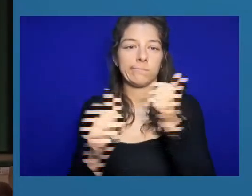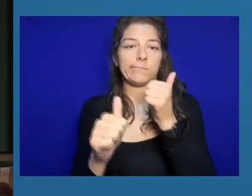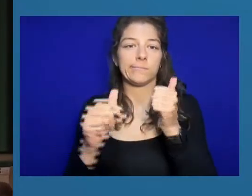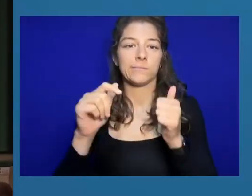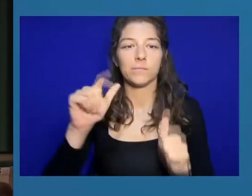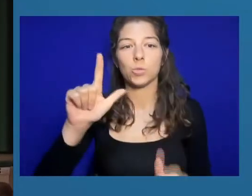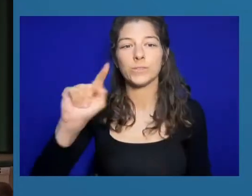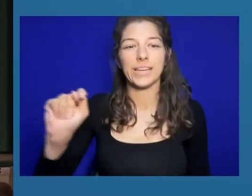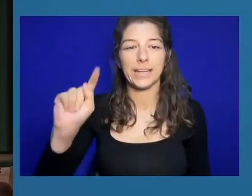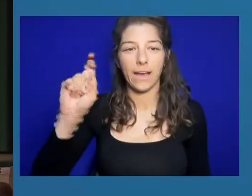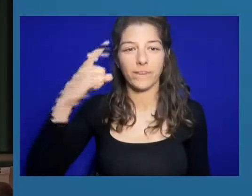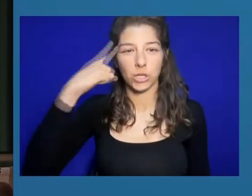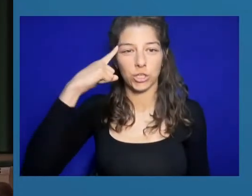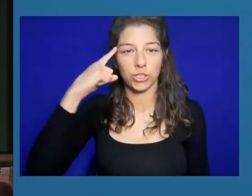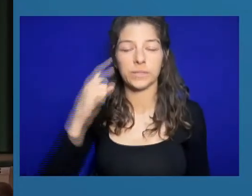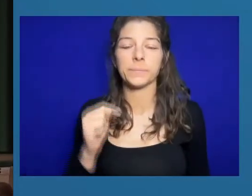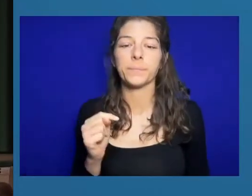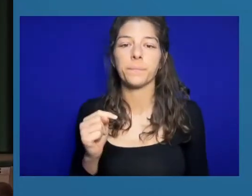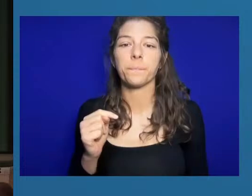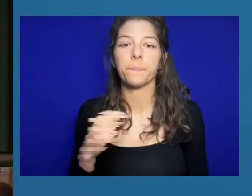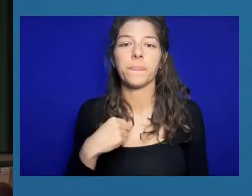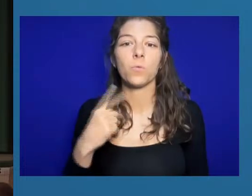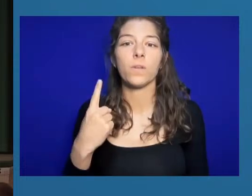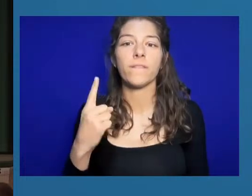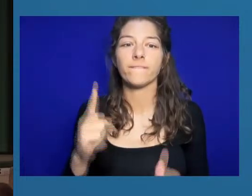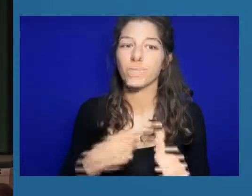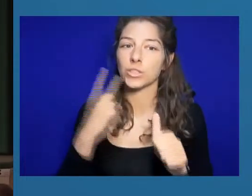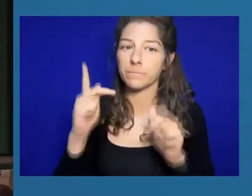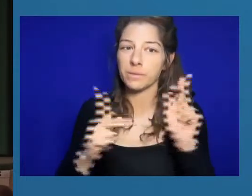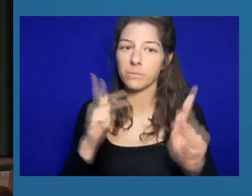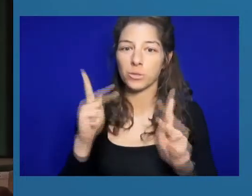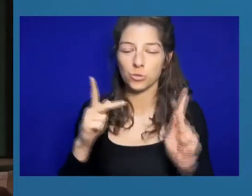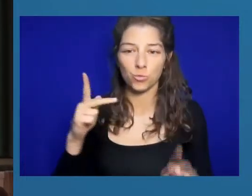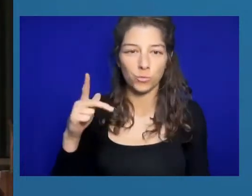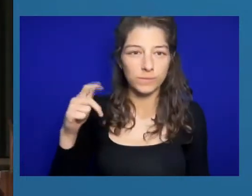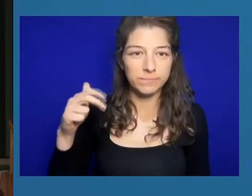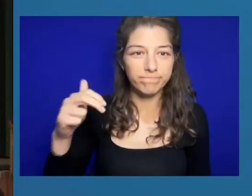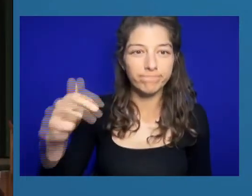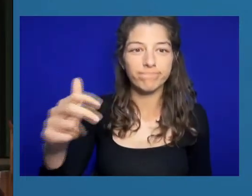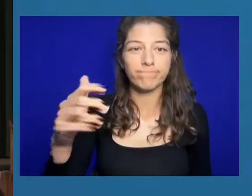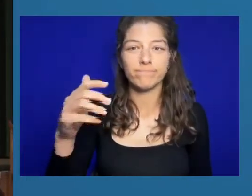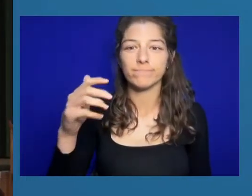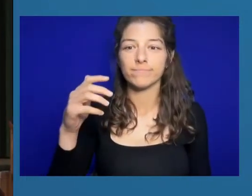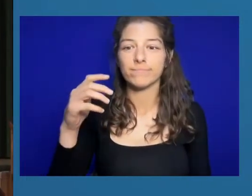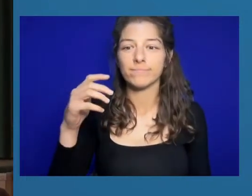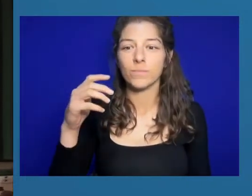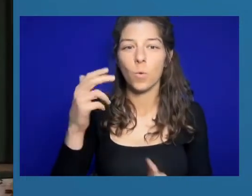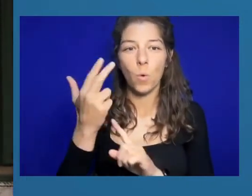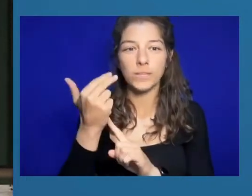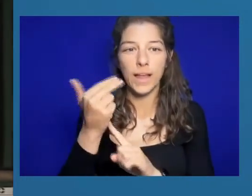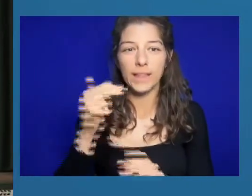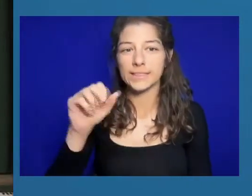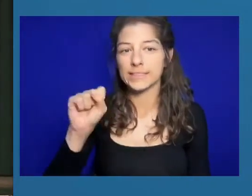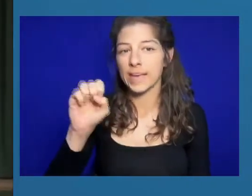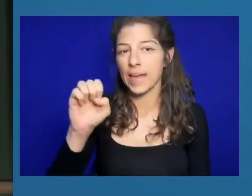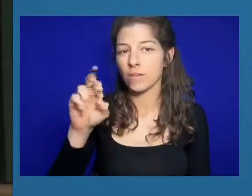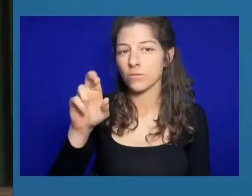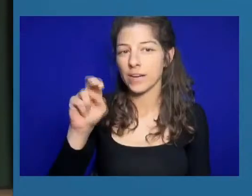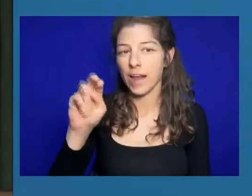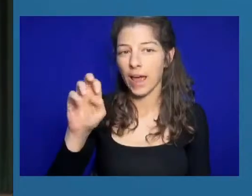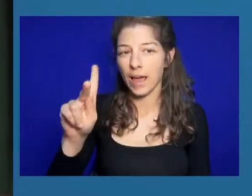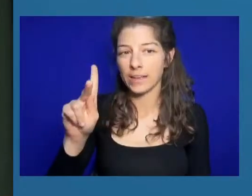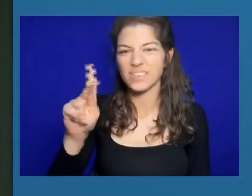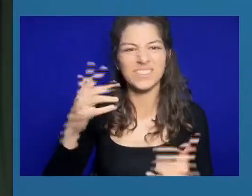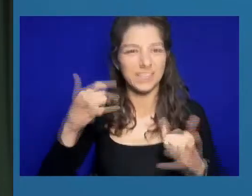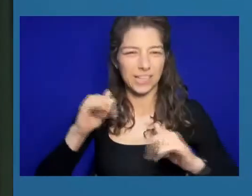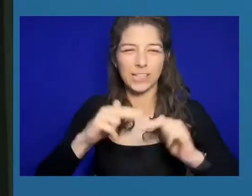governor. And I was one of the first people to walk through the Hotel Saranac when it was under construction.